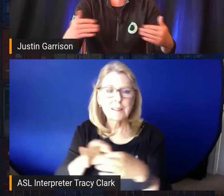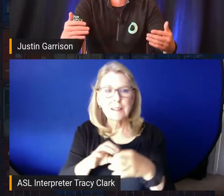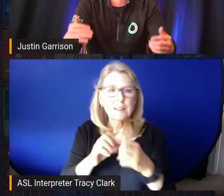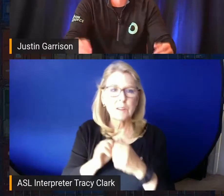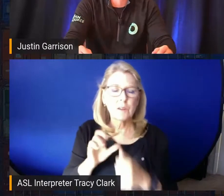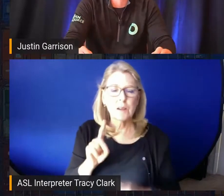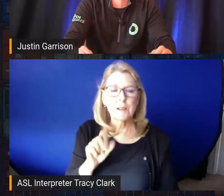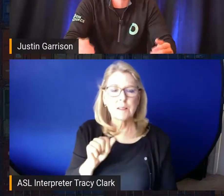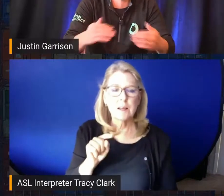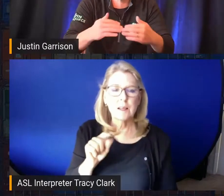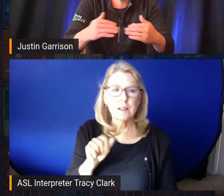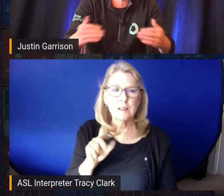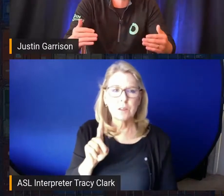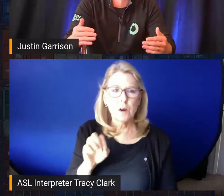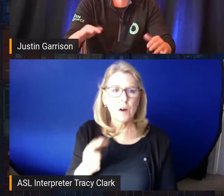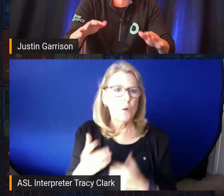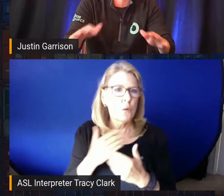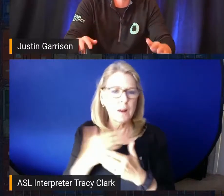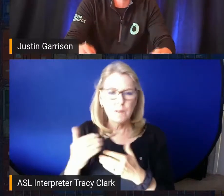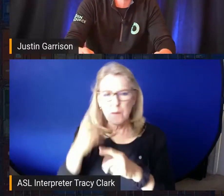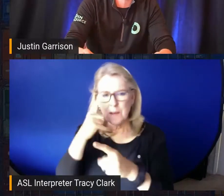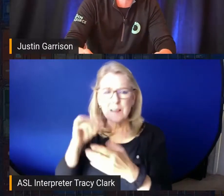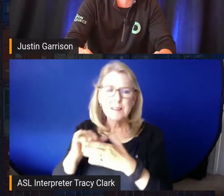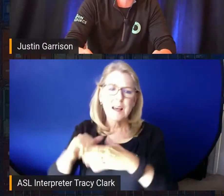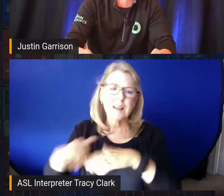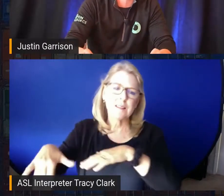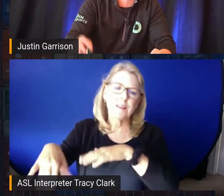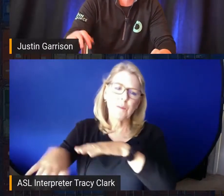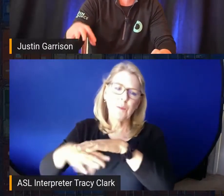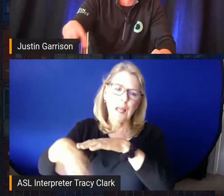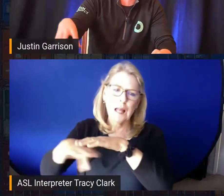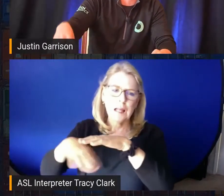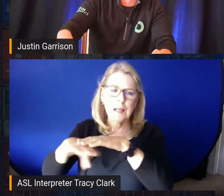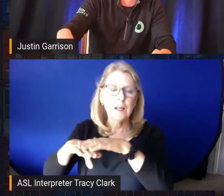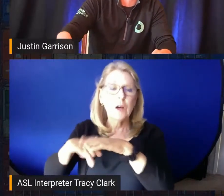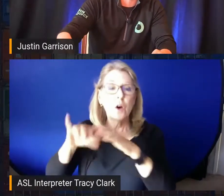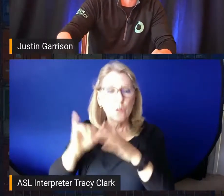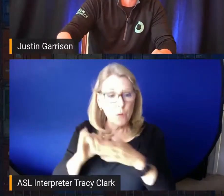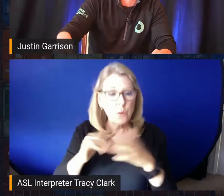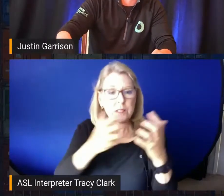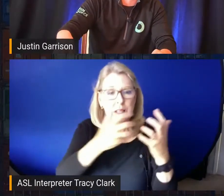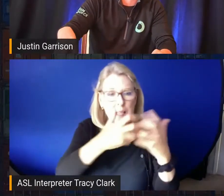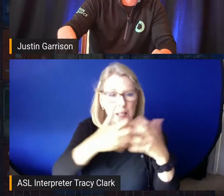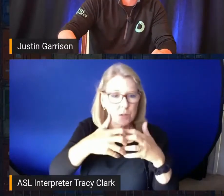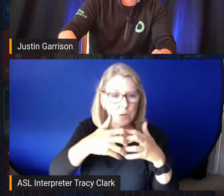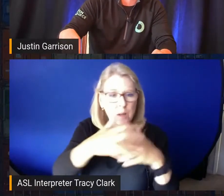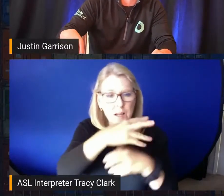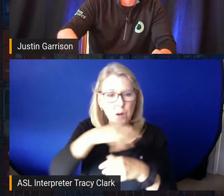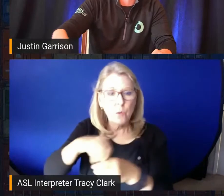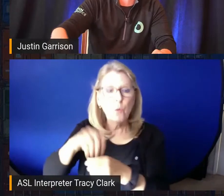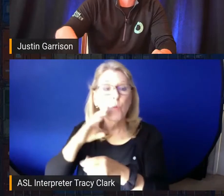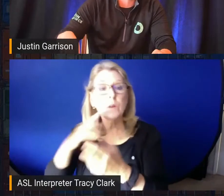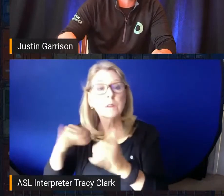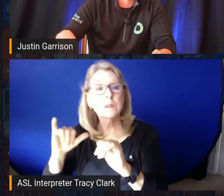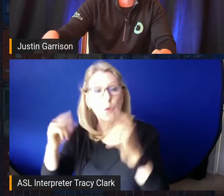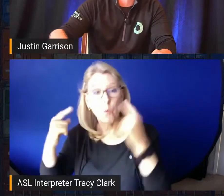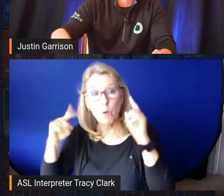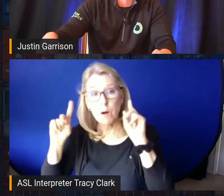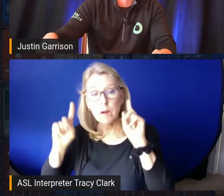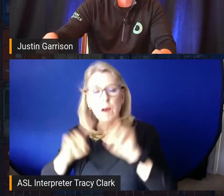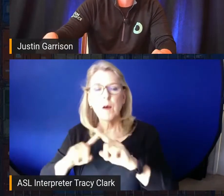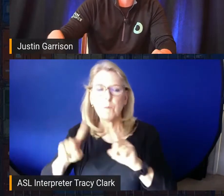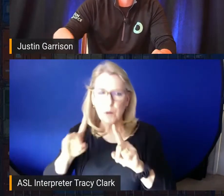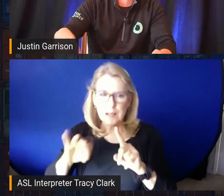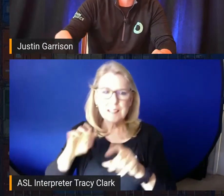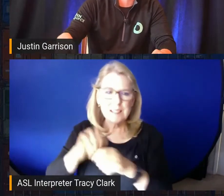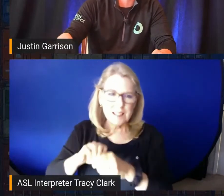it is vanilla, it's just Kubernetes, those integrations will still work, but it is all running in your data center. So if you need like a direct connect or something